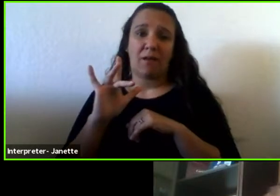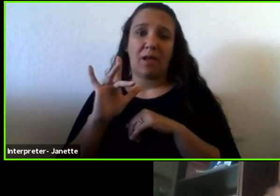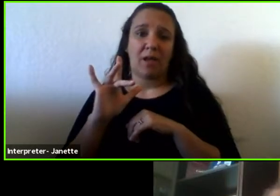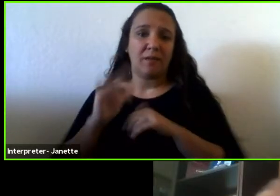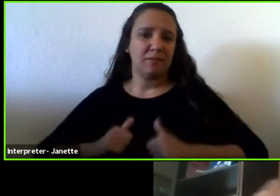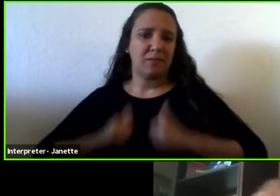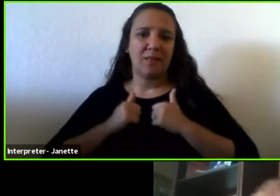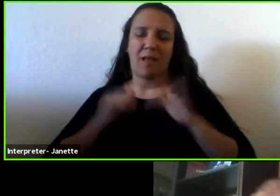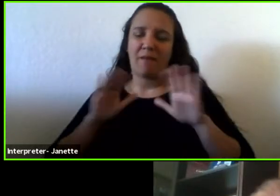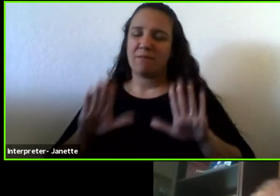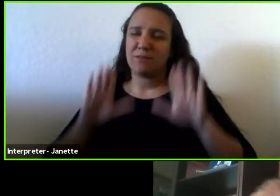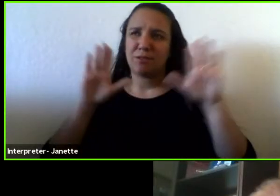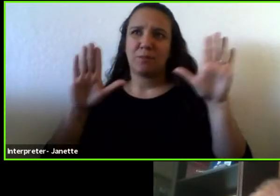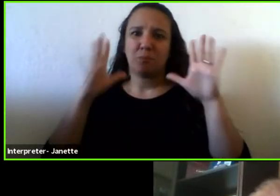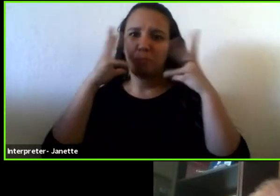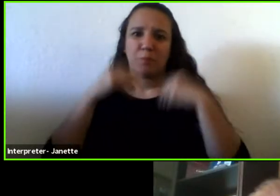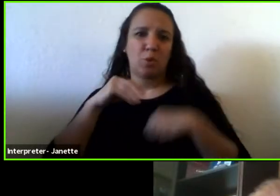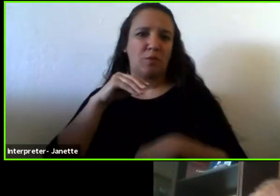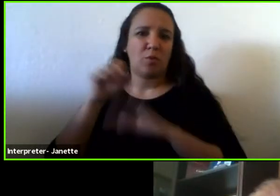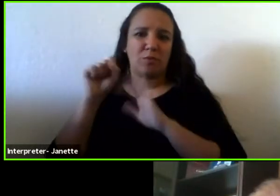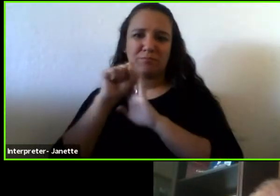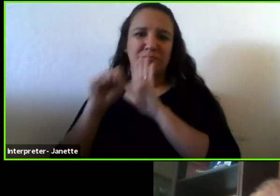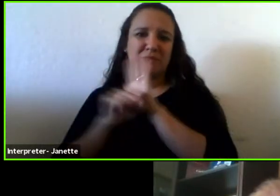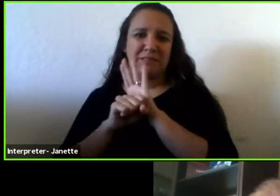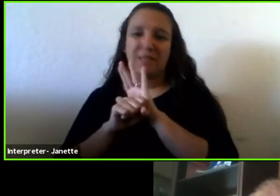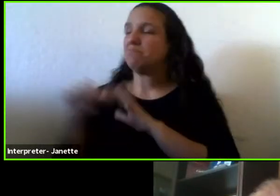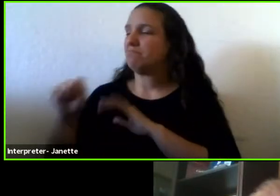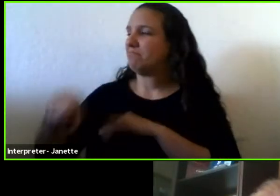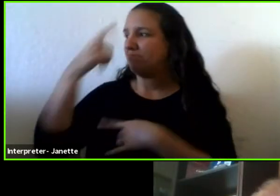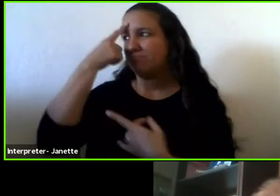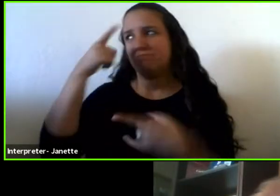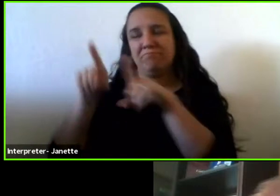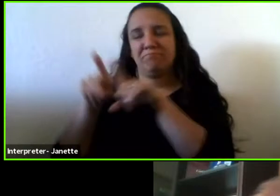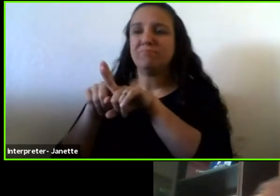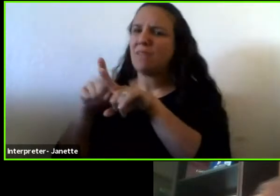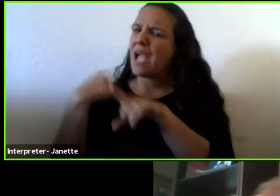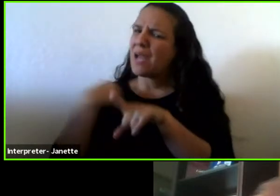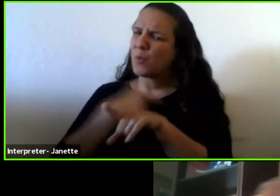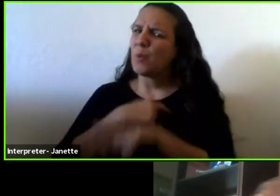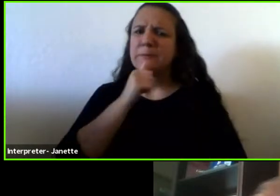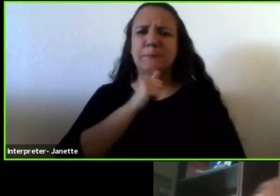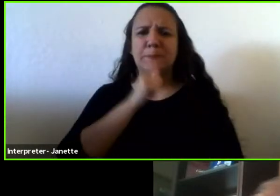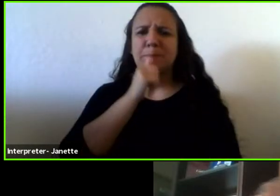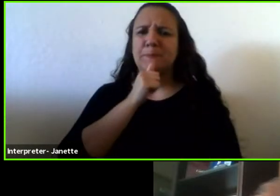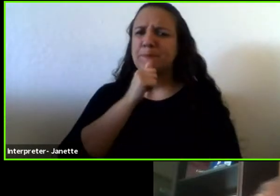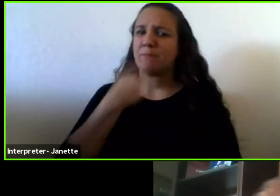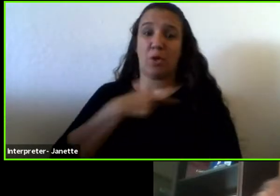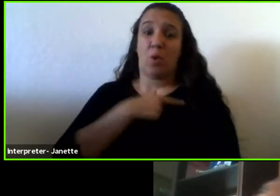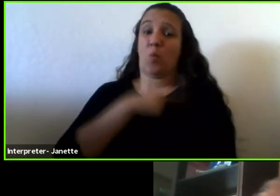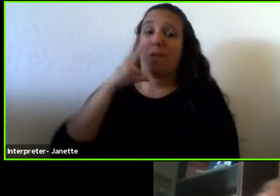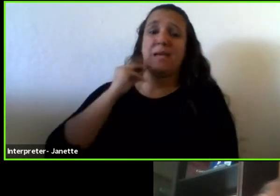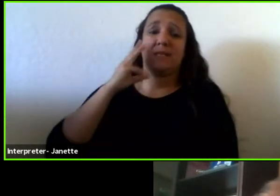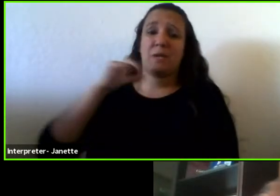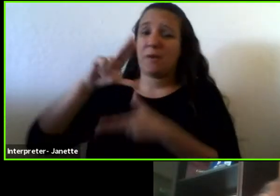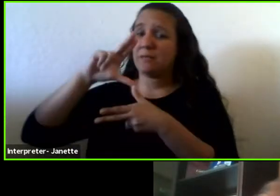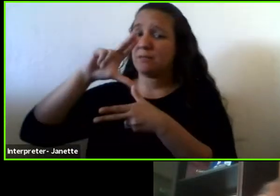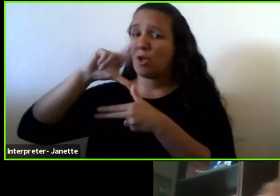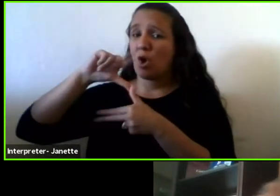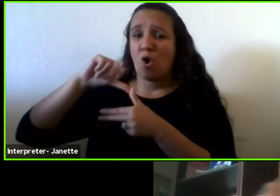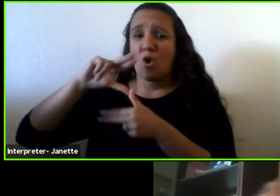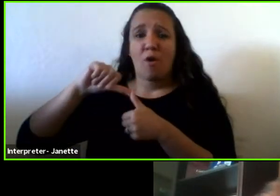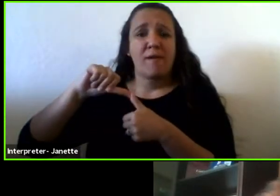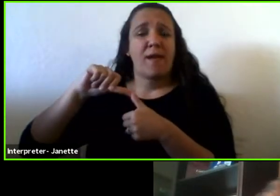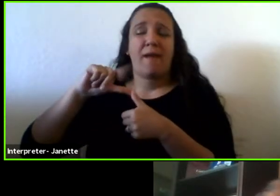state. Yeah, in total agreement. And listen, we're resilient. We go through hurricanes, we live